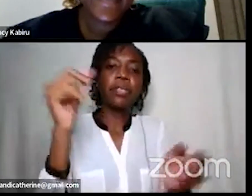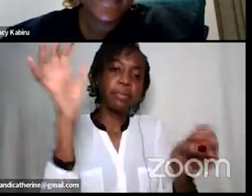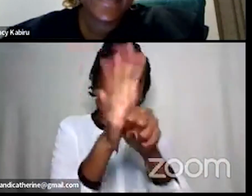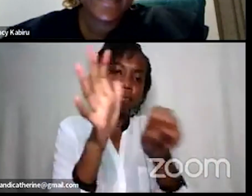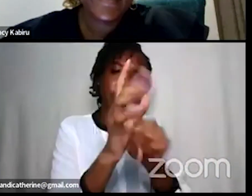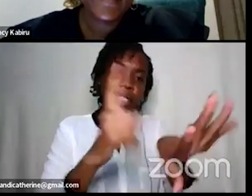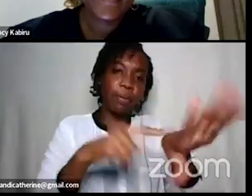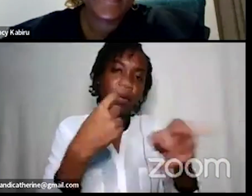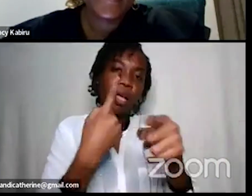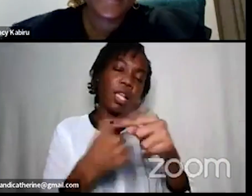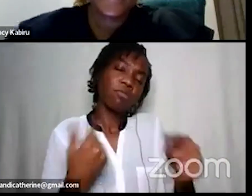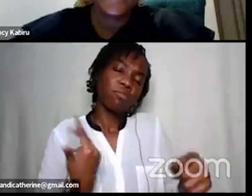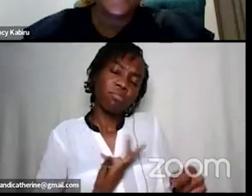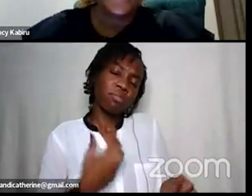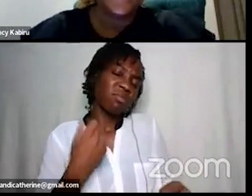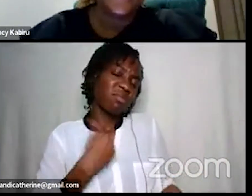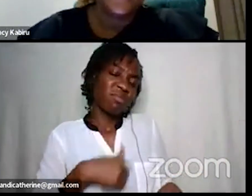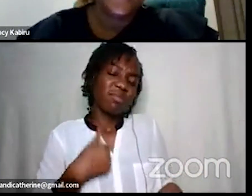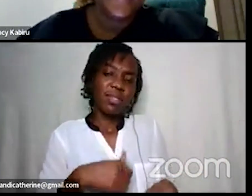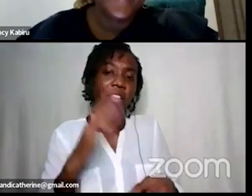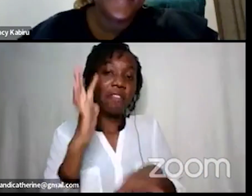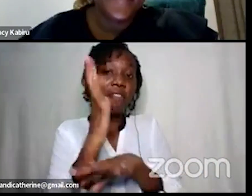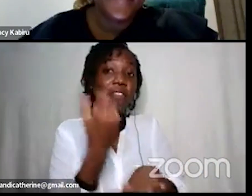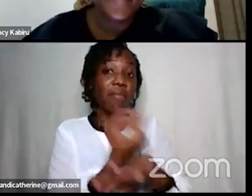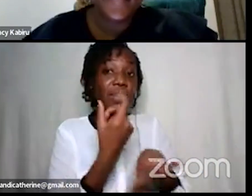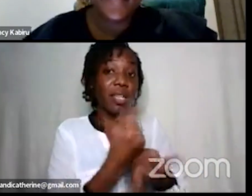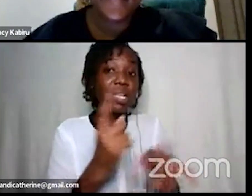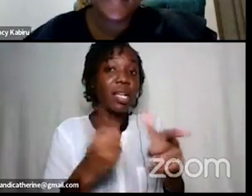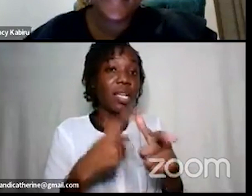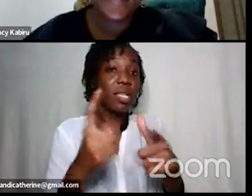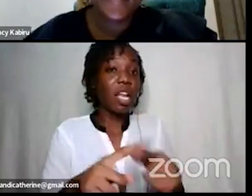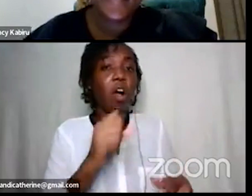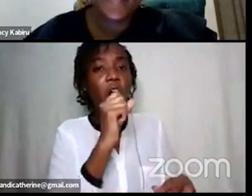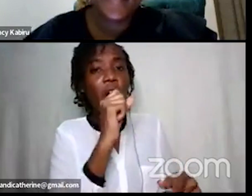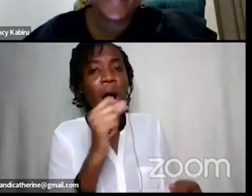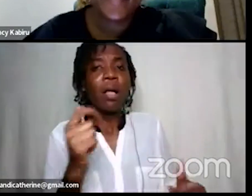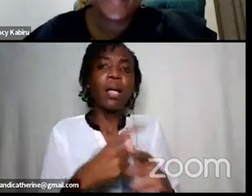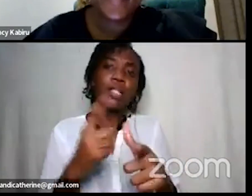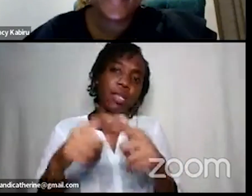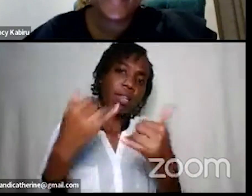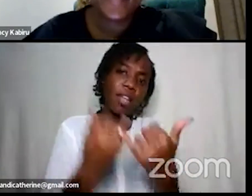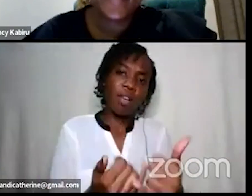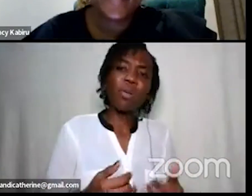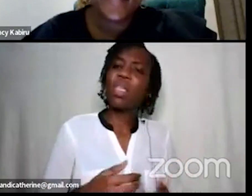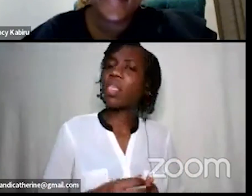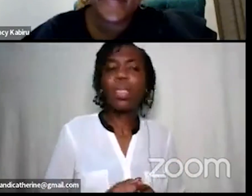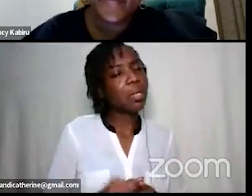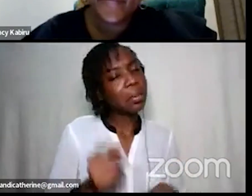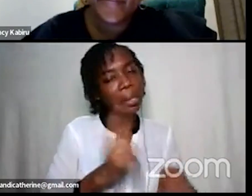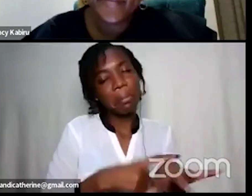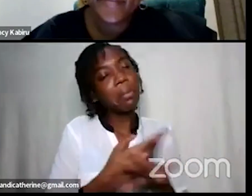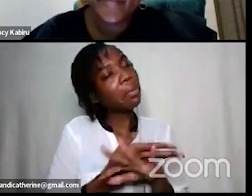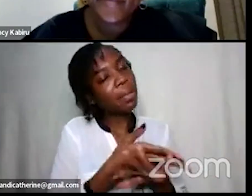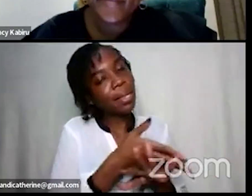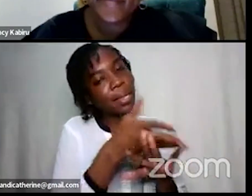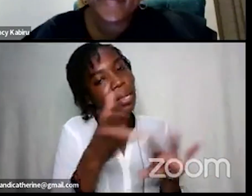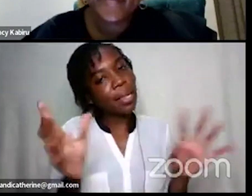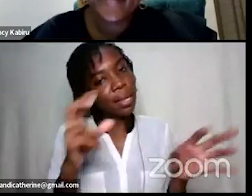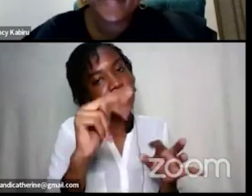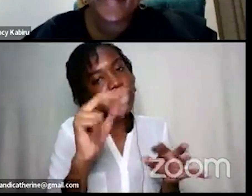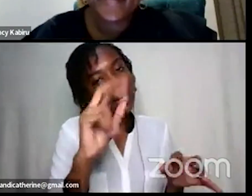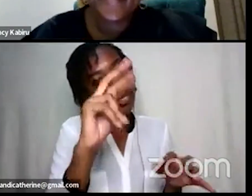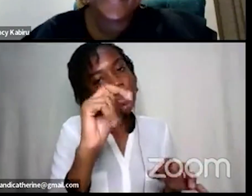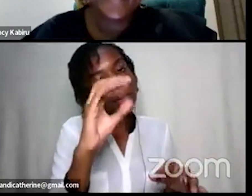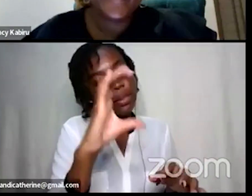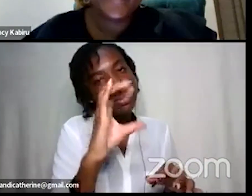for the delay. I know we wasted 5 minutes, then with my cough, then we are here. Poleni sana, but at this point, Nancy, do you know